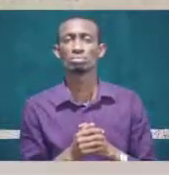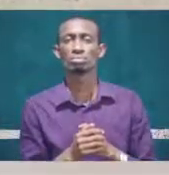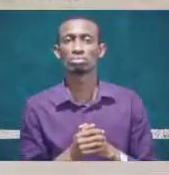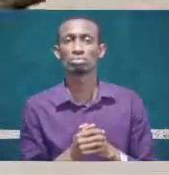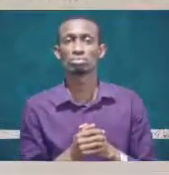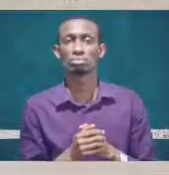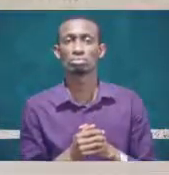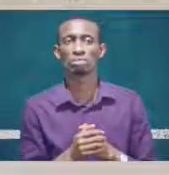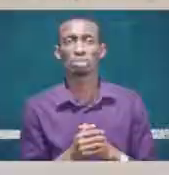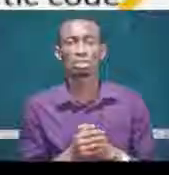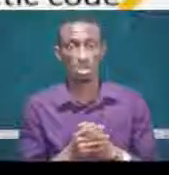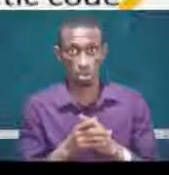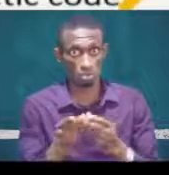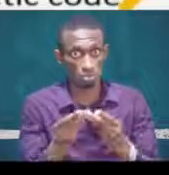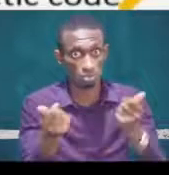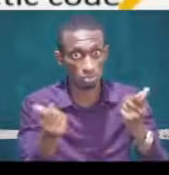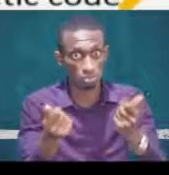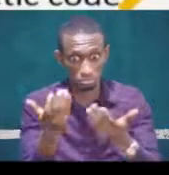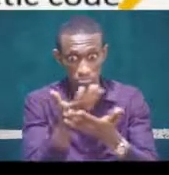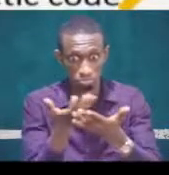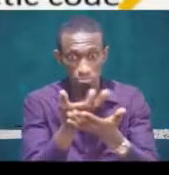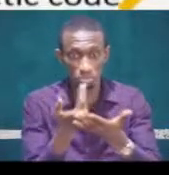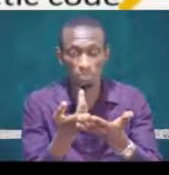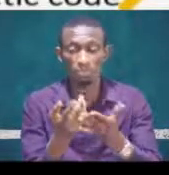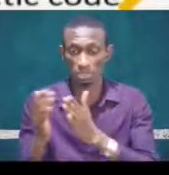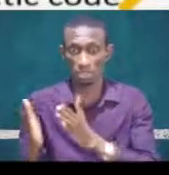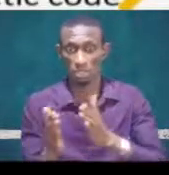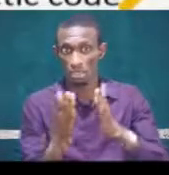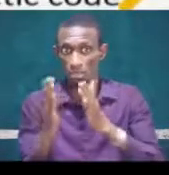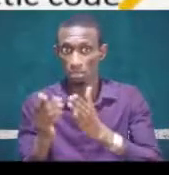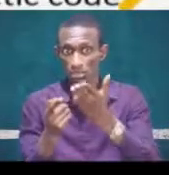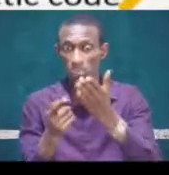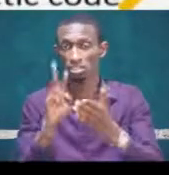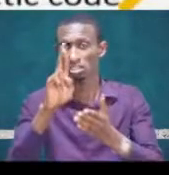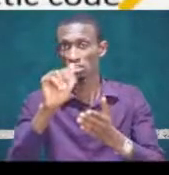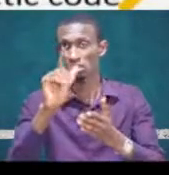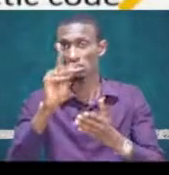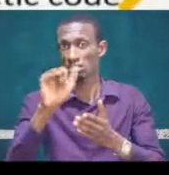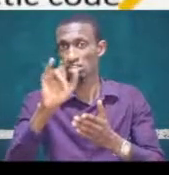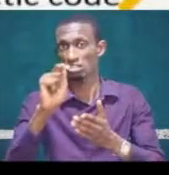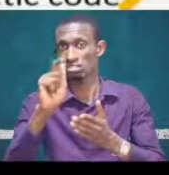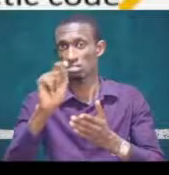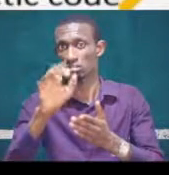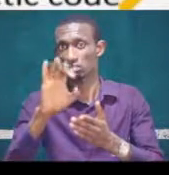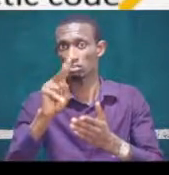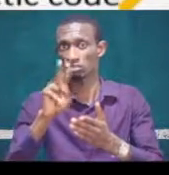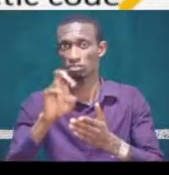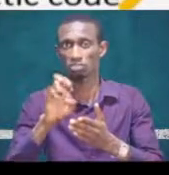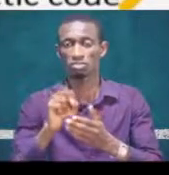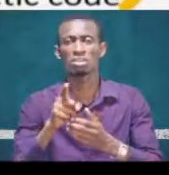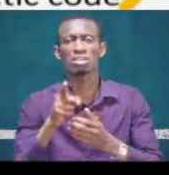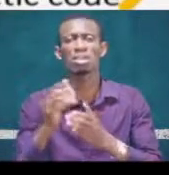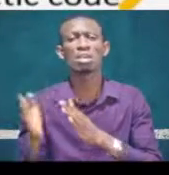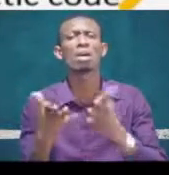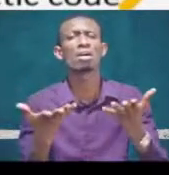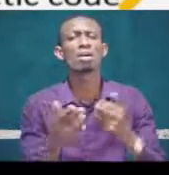So, result analysis. What about the arrangement of these radioactively labeled amino acids? How are they arranged? Can